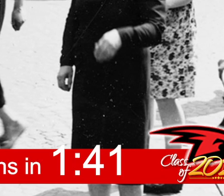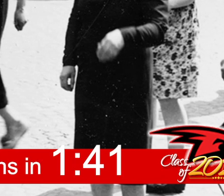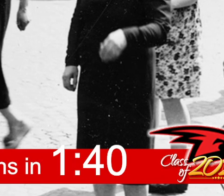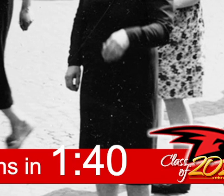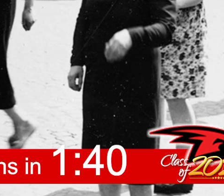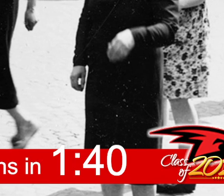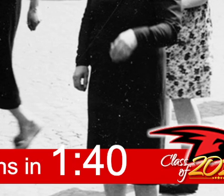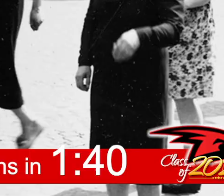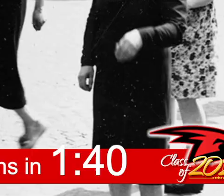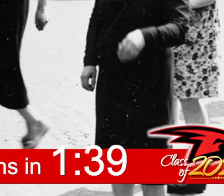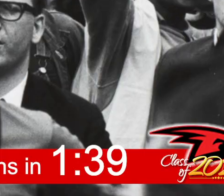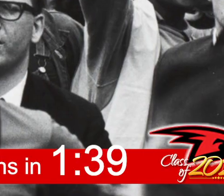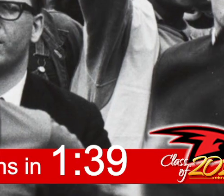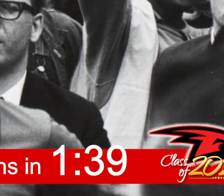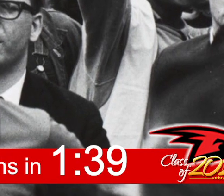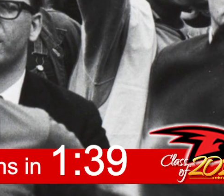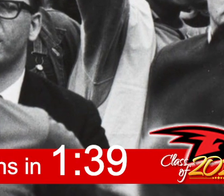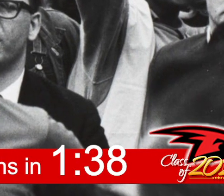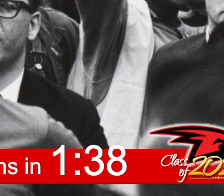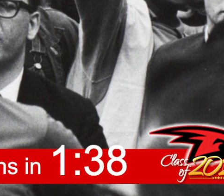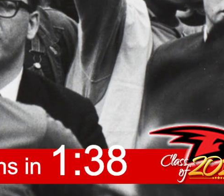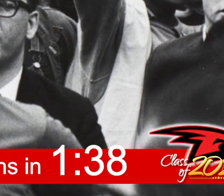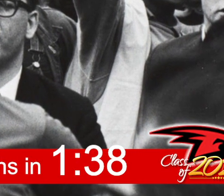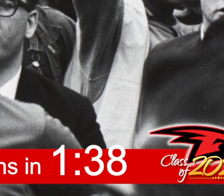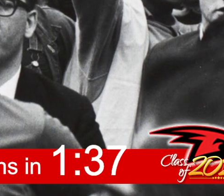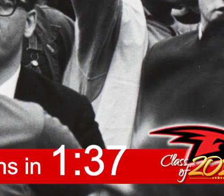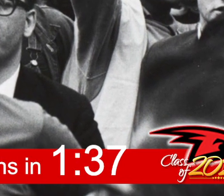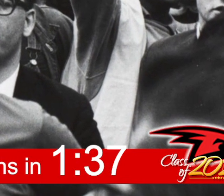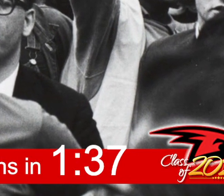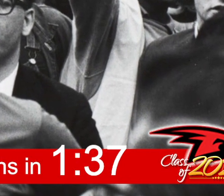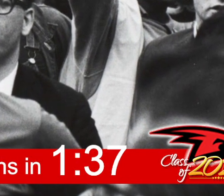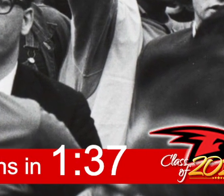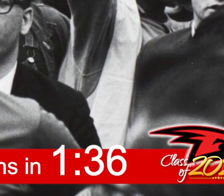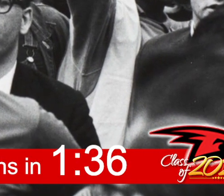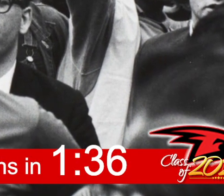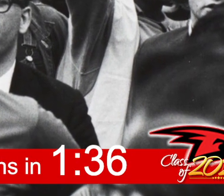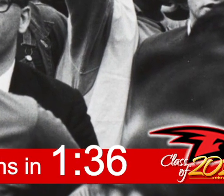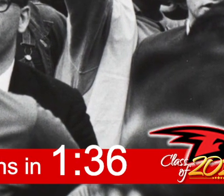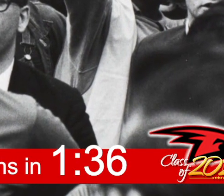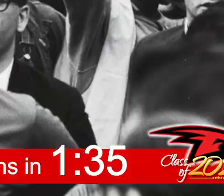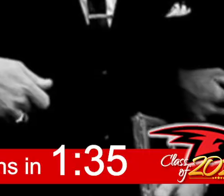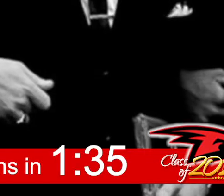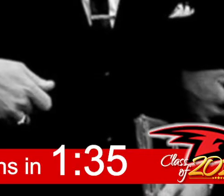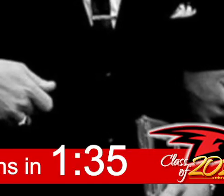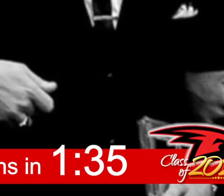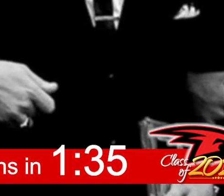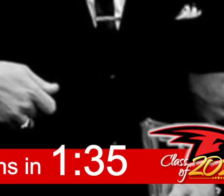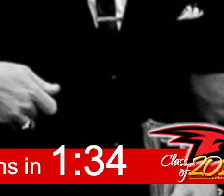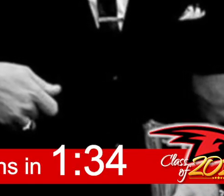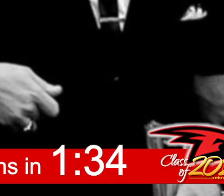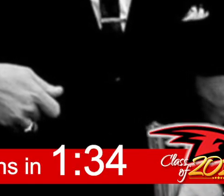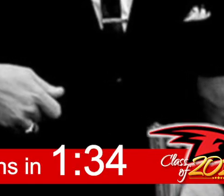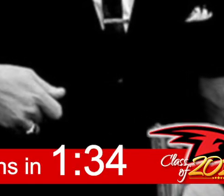These generations have always risen to the challenge and made our country stronger. I have no doubt you will